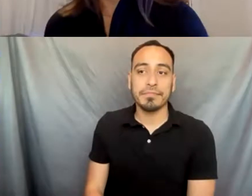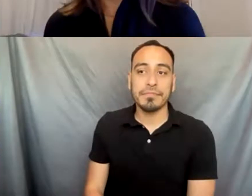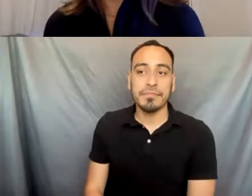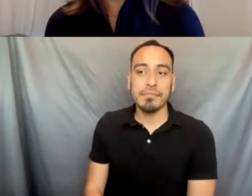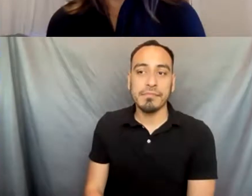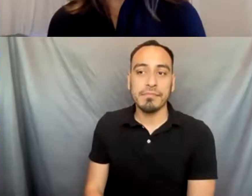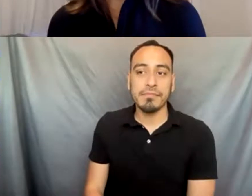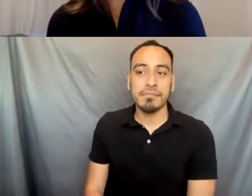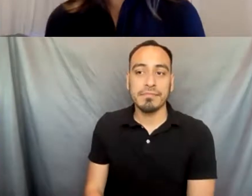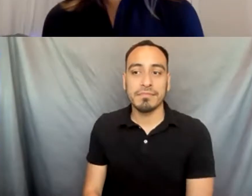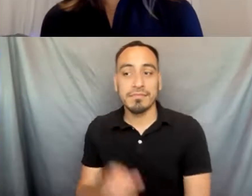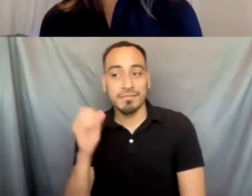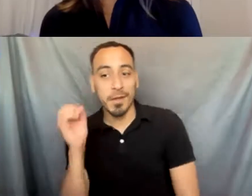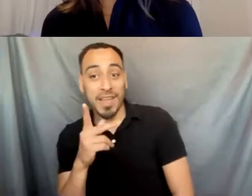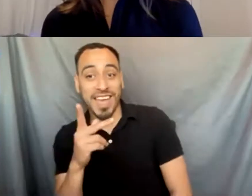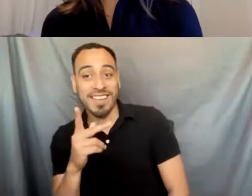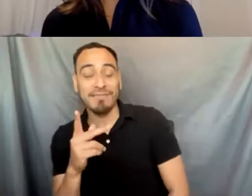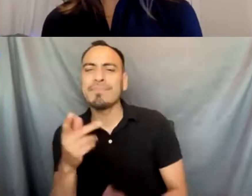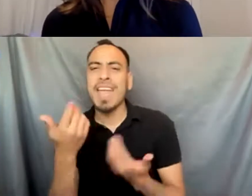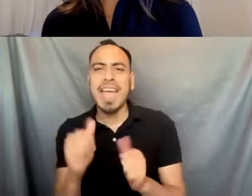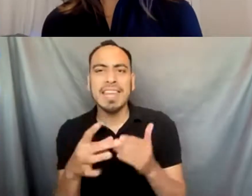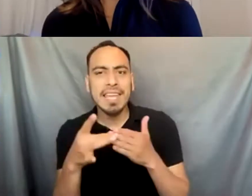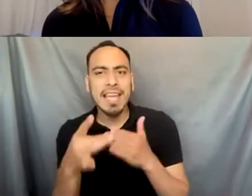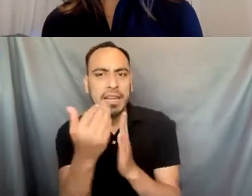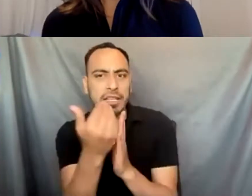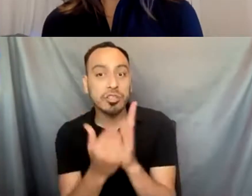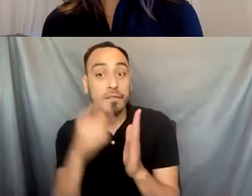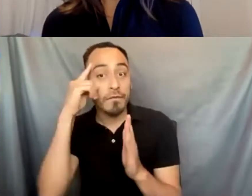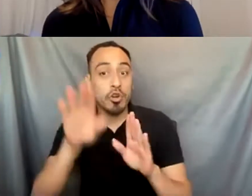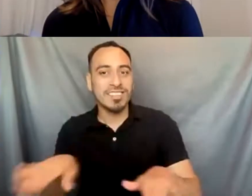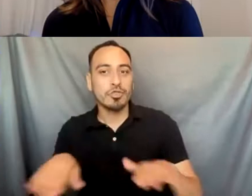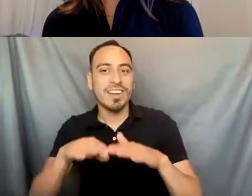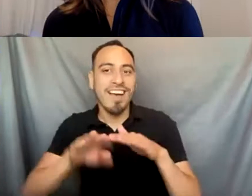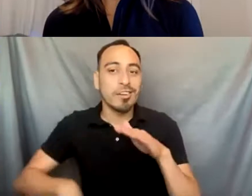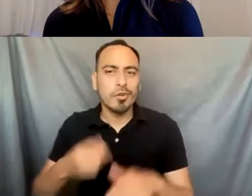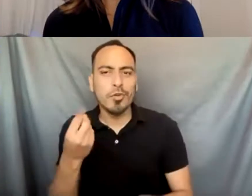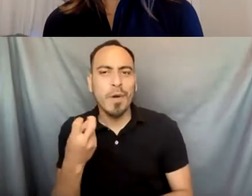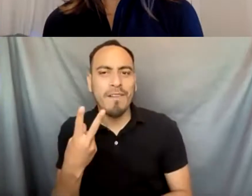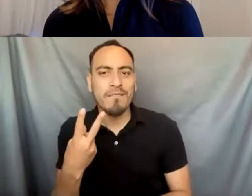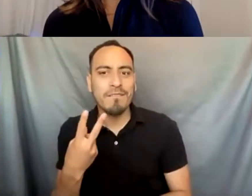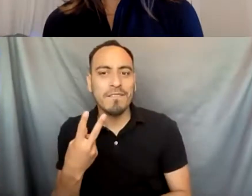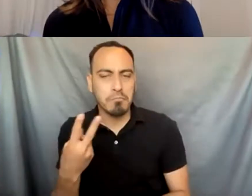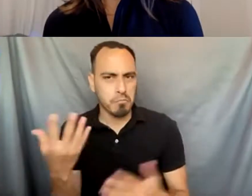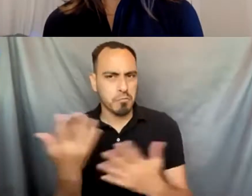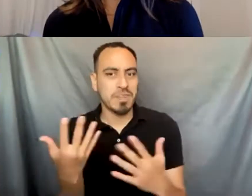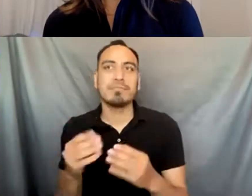Okay, are there any guidance for children under 12? What would be the safest activity over summer